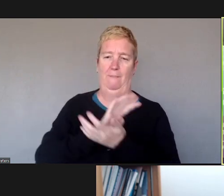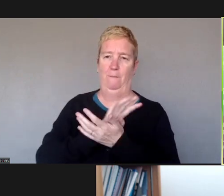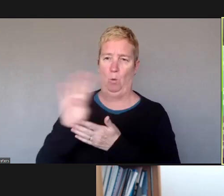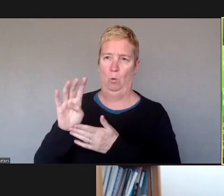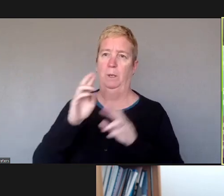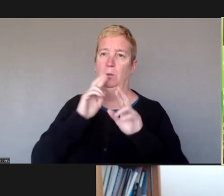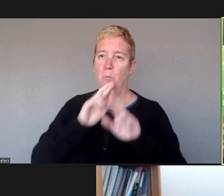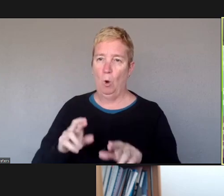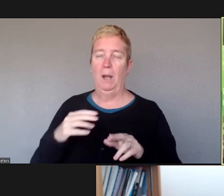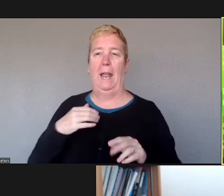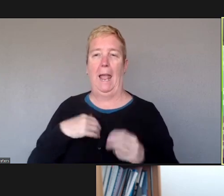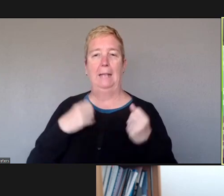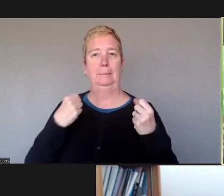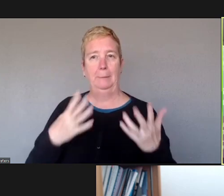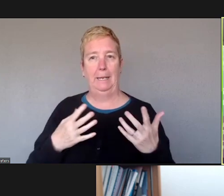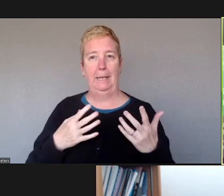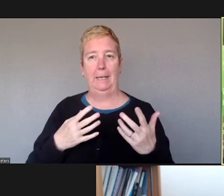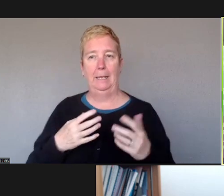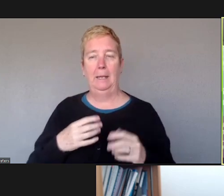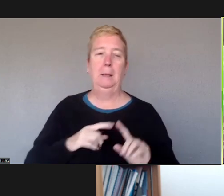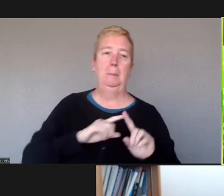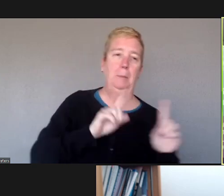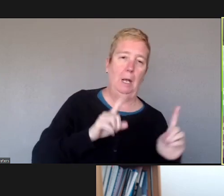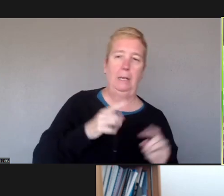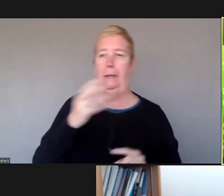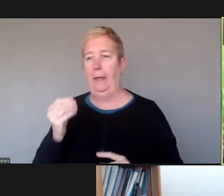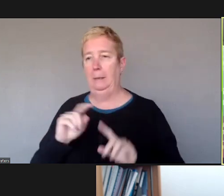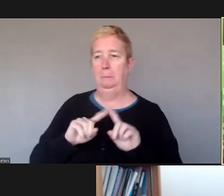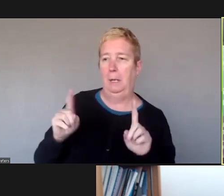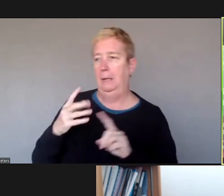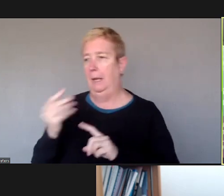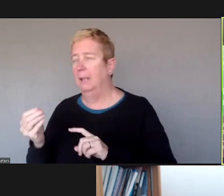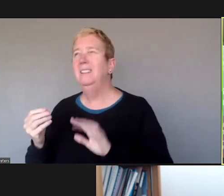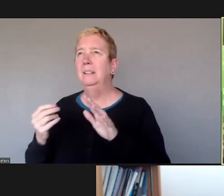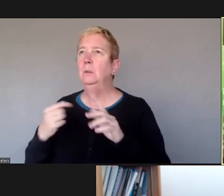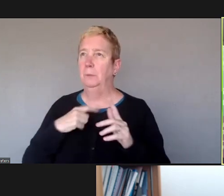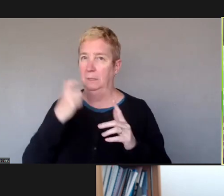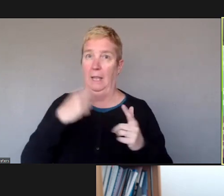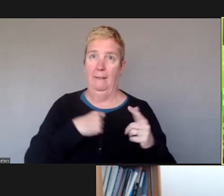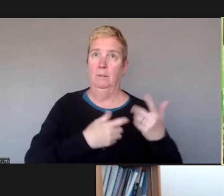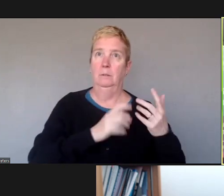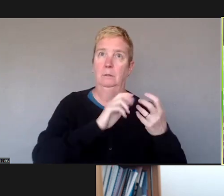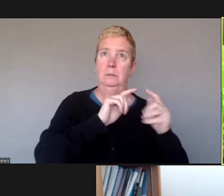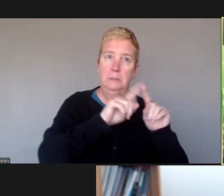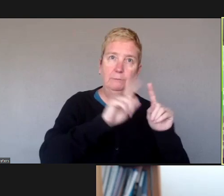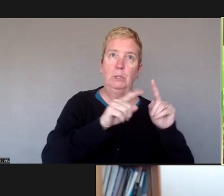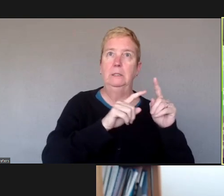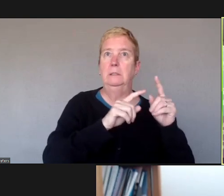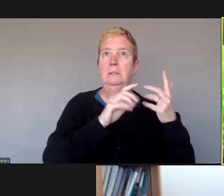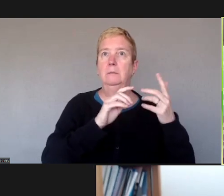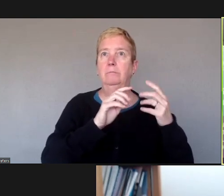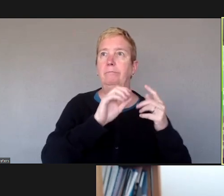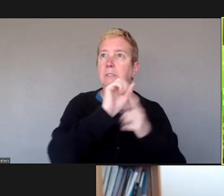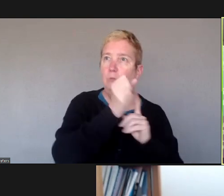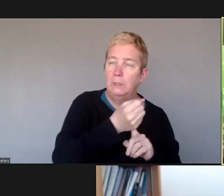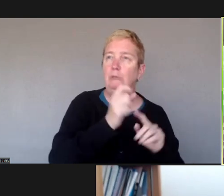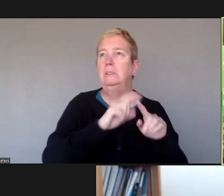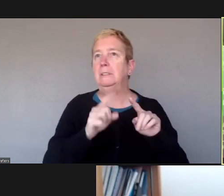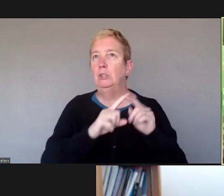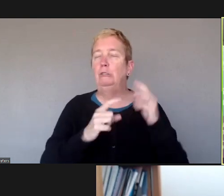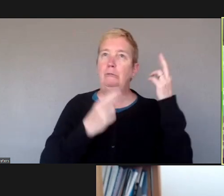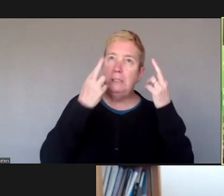to it, is because we're not seeing all those all those home tests that were